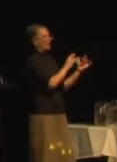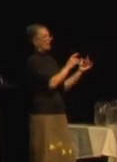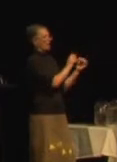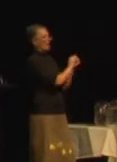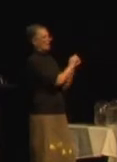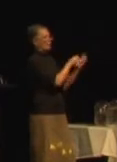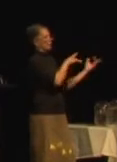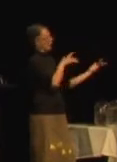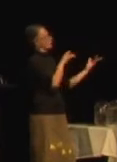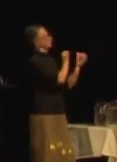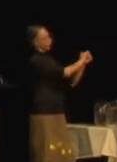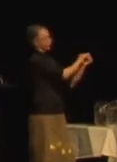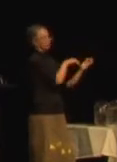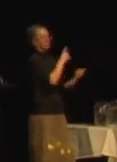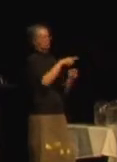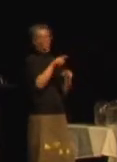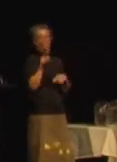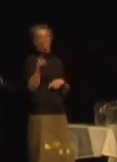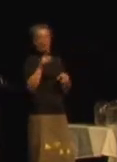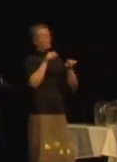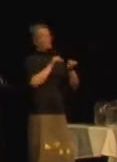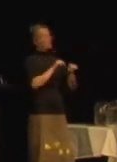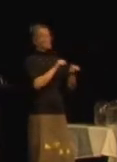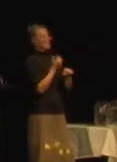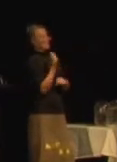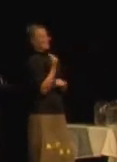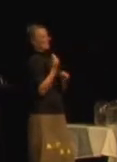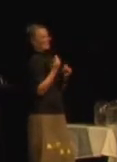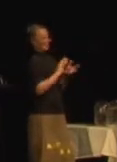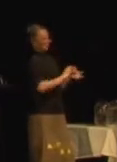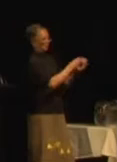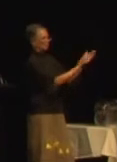Students at Akura Kaupapa using Digital New Zealand recently to create stories.